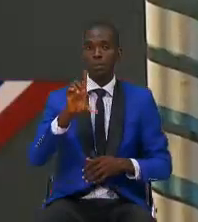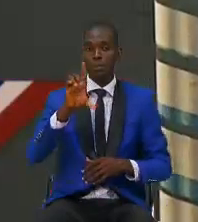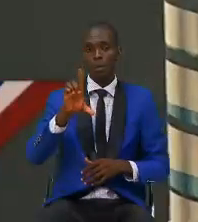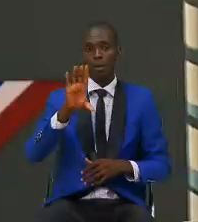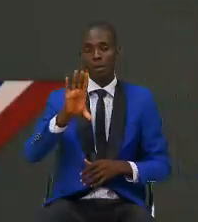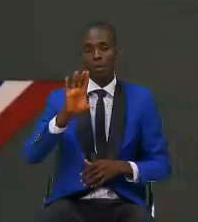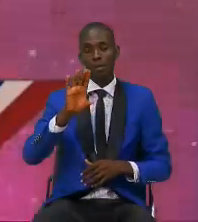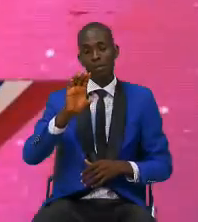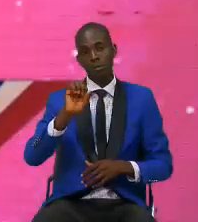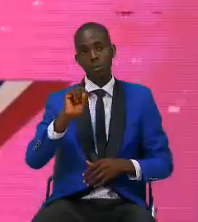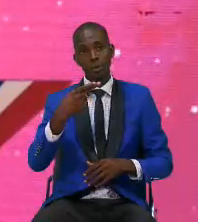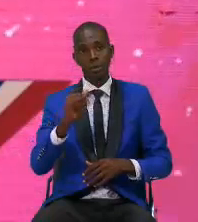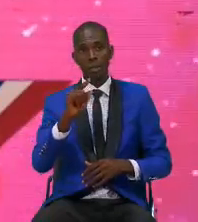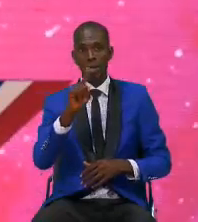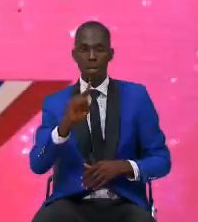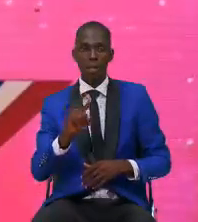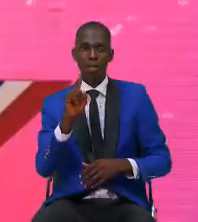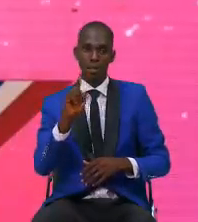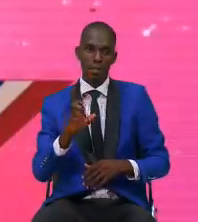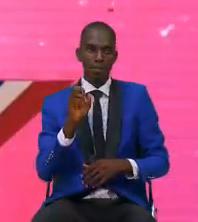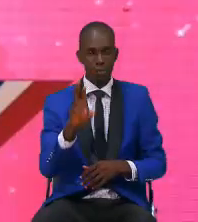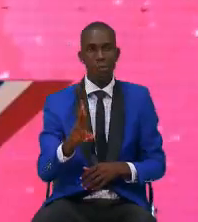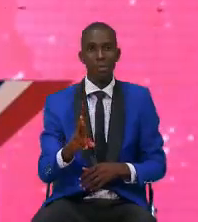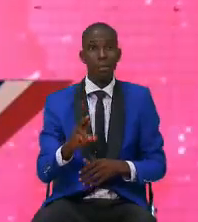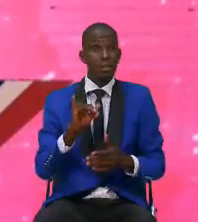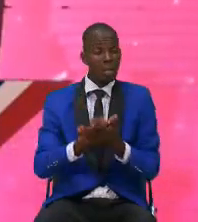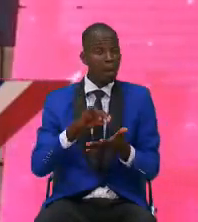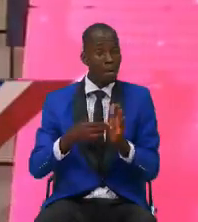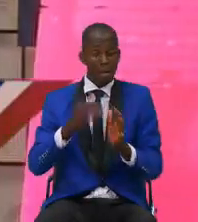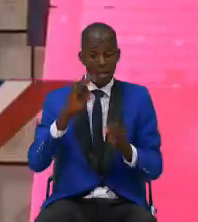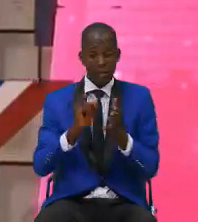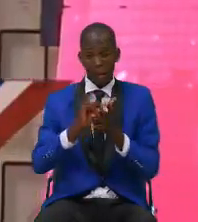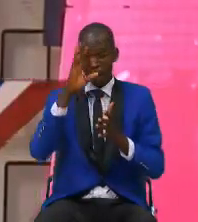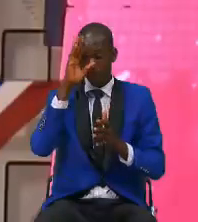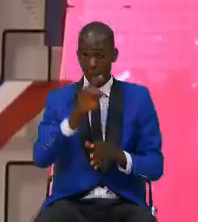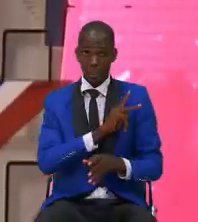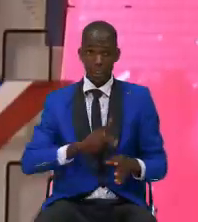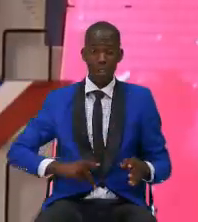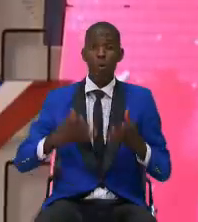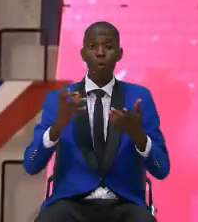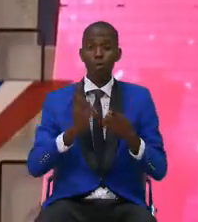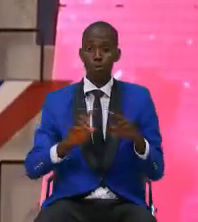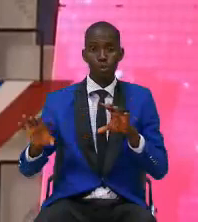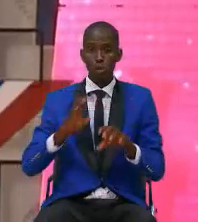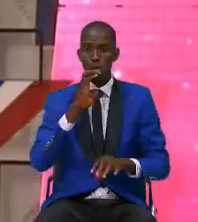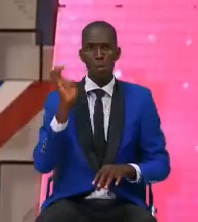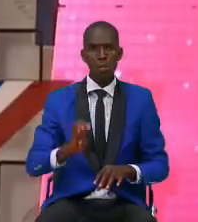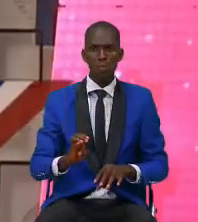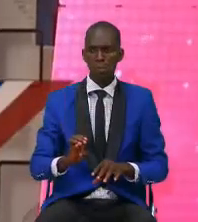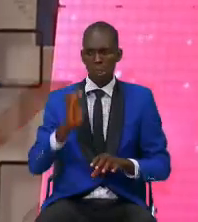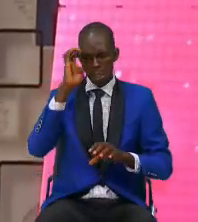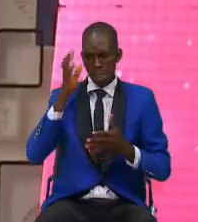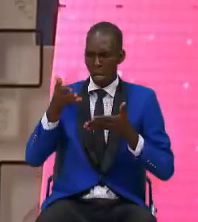if he wanted to do evil, he allowed nothing to check him. He allowed nothing to stop